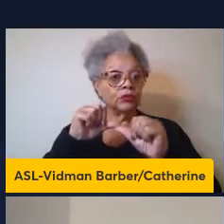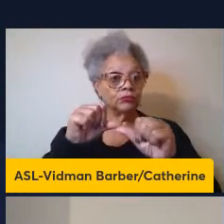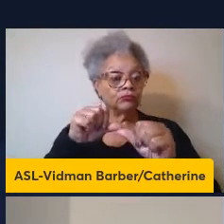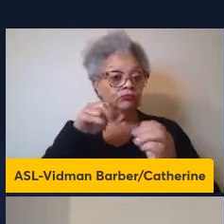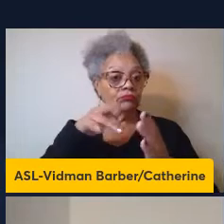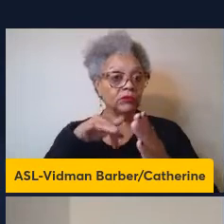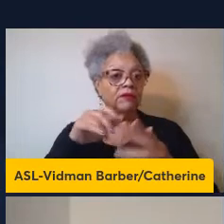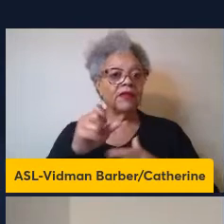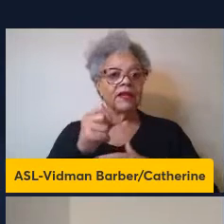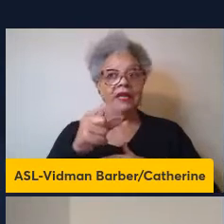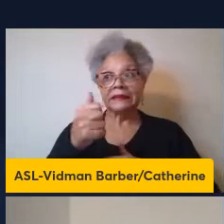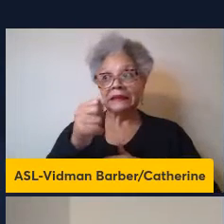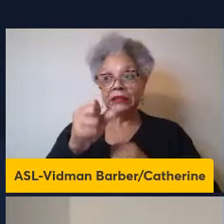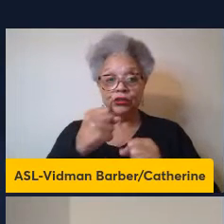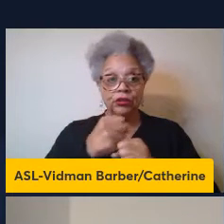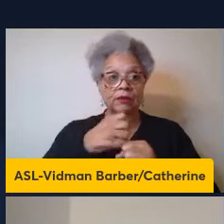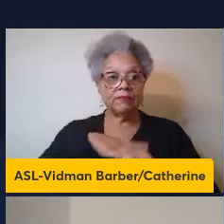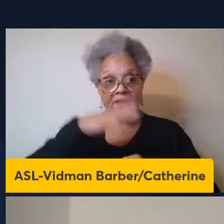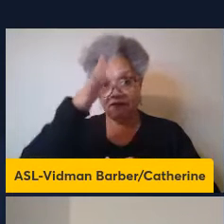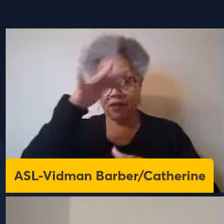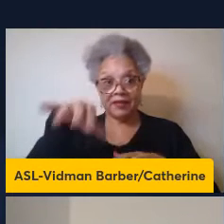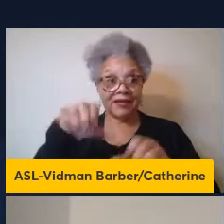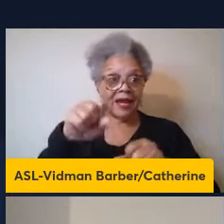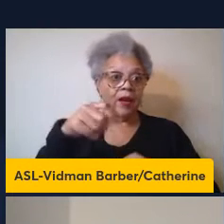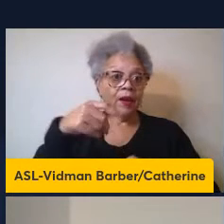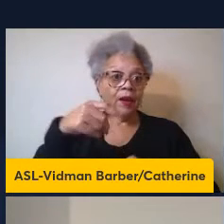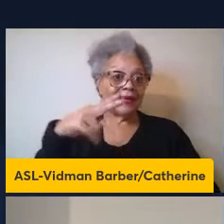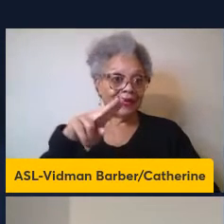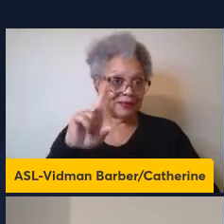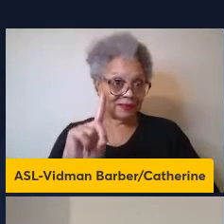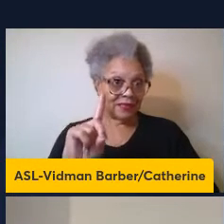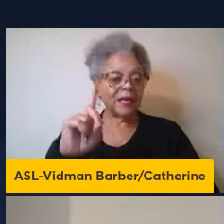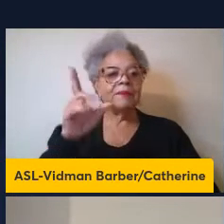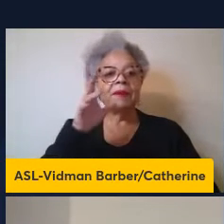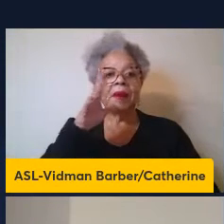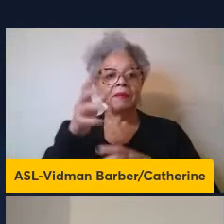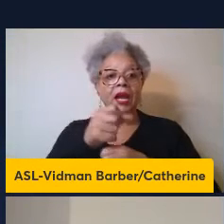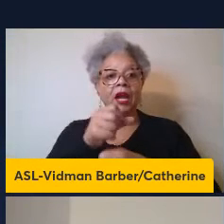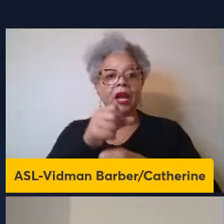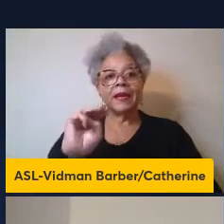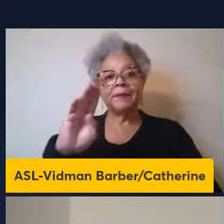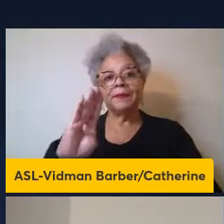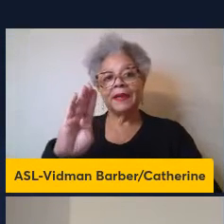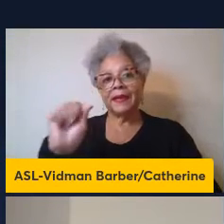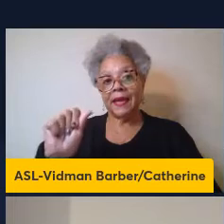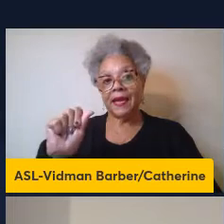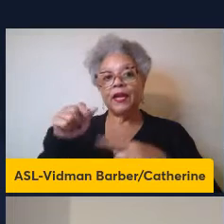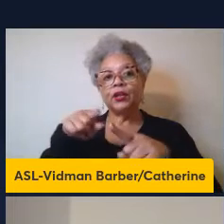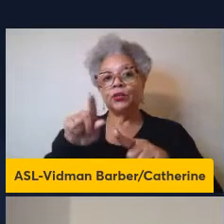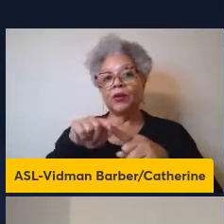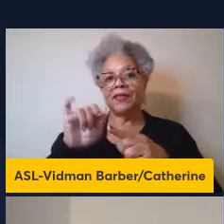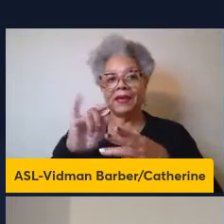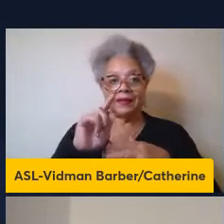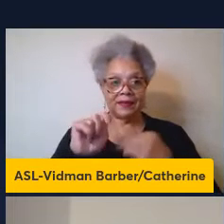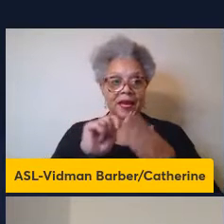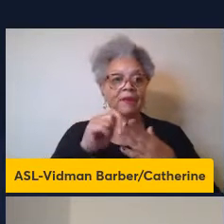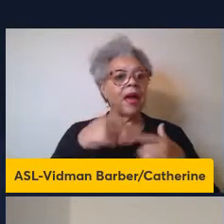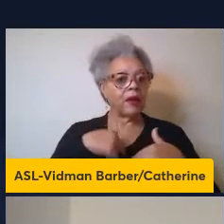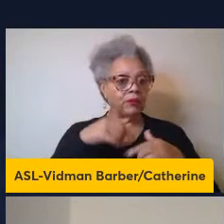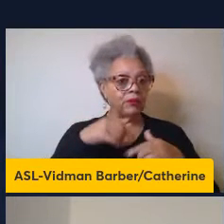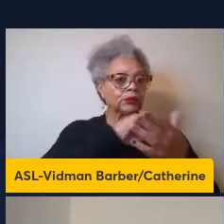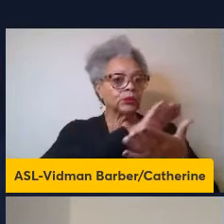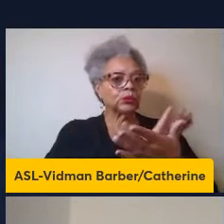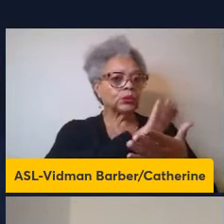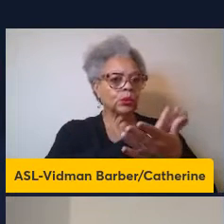my parents, my father would get his doctorate and my mom would get her MBA. And during this time, I obviously wasn't in school. And during